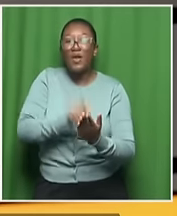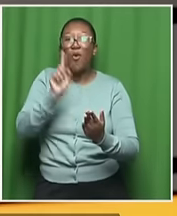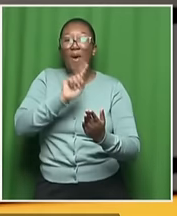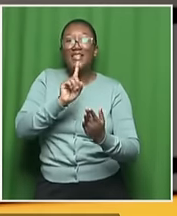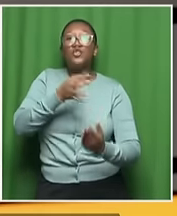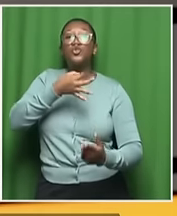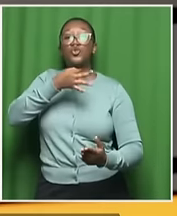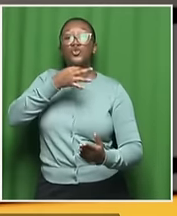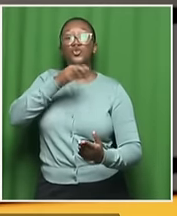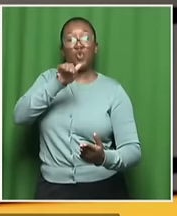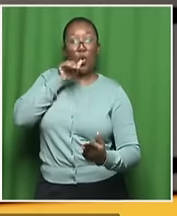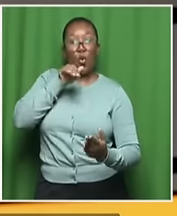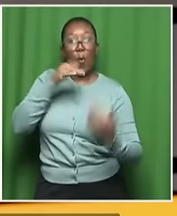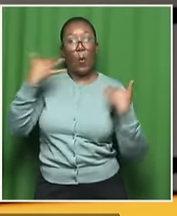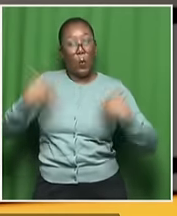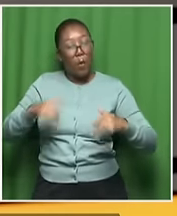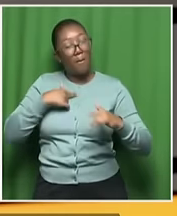promote that.